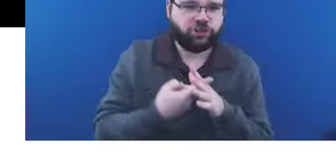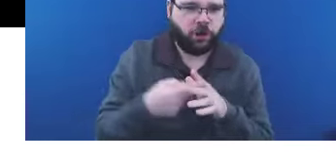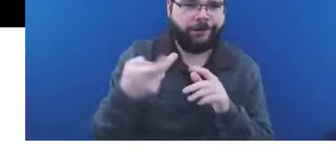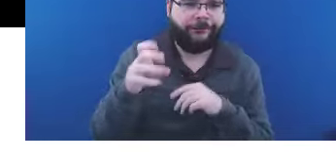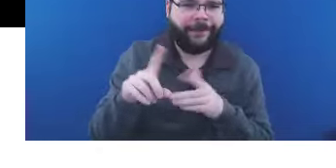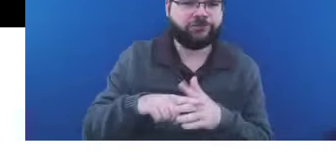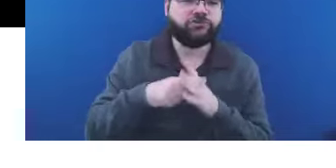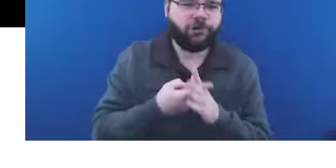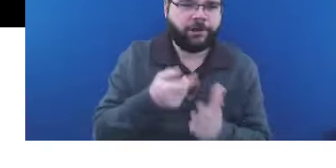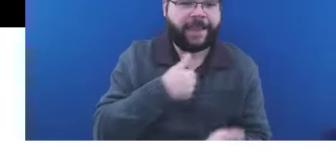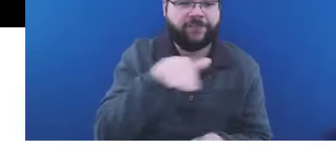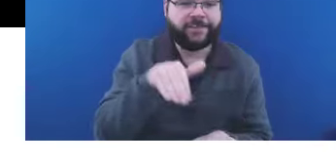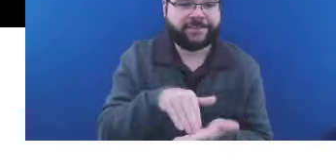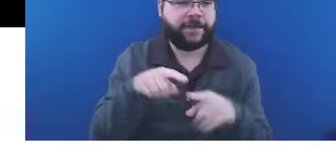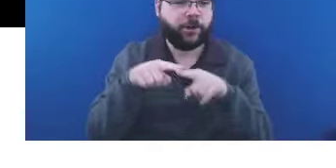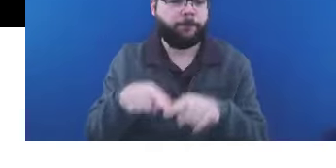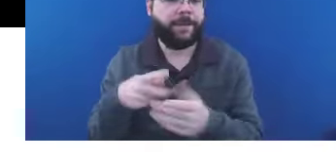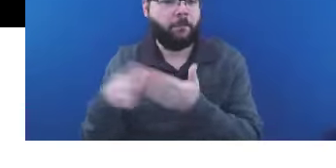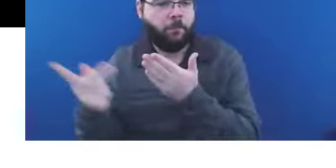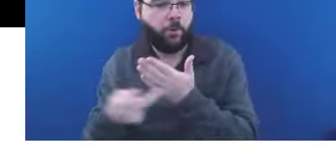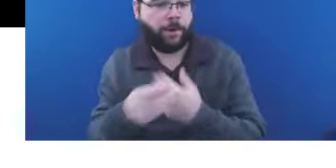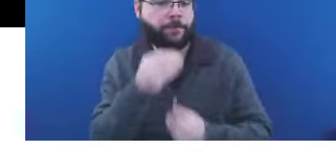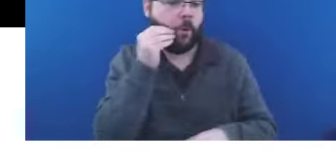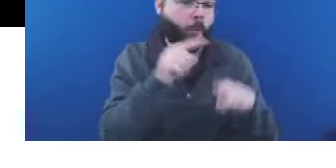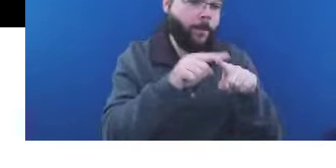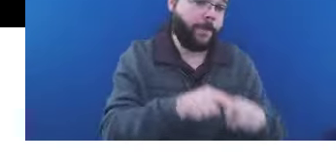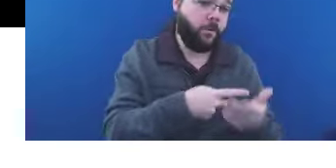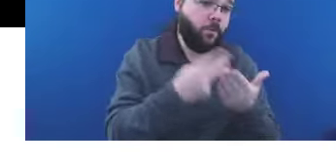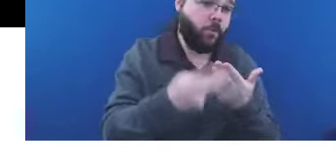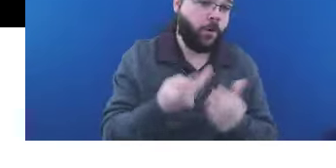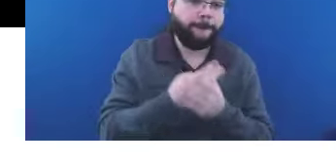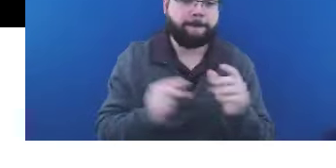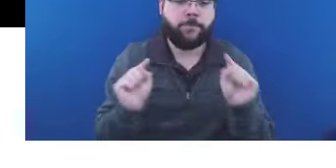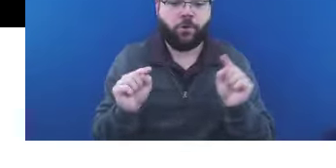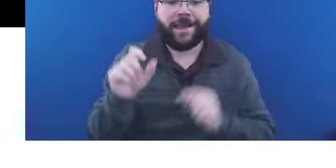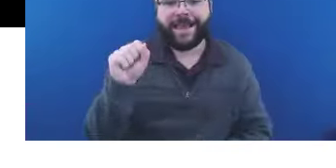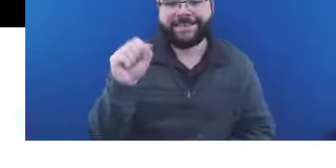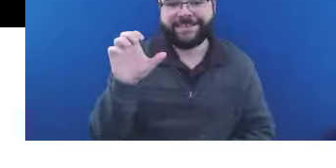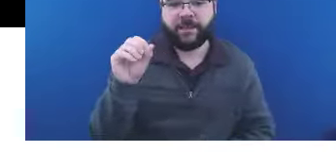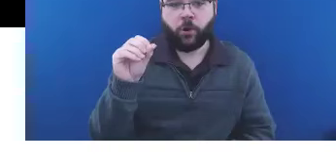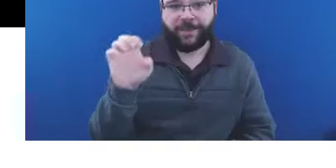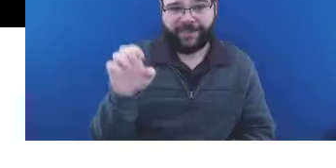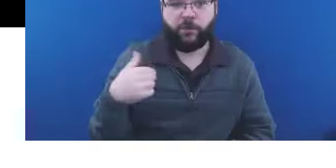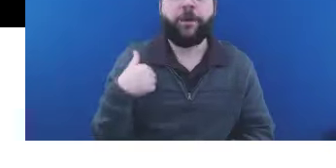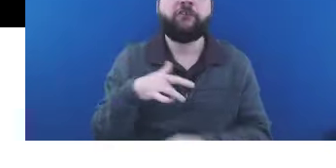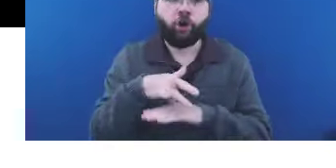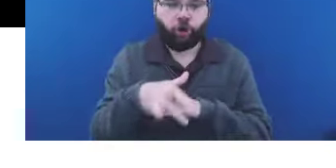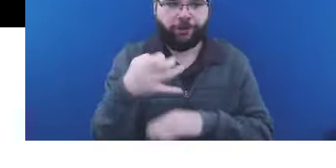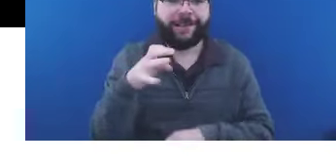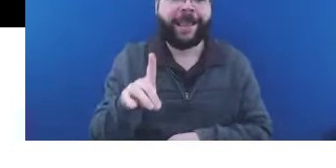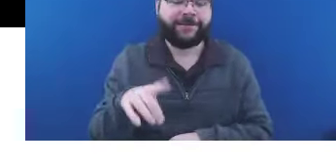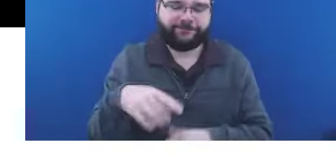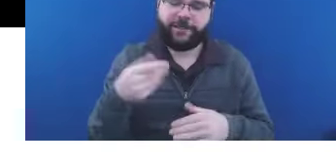offer center-based programs and home-based programs. Here at SCOE, we also have an early Head Start